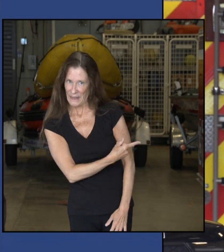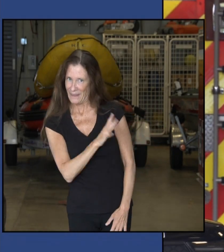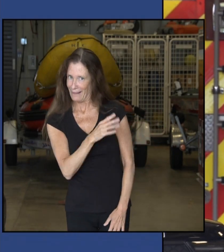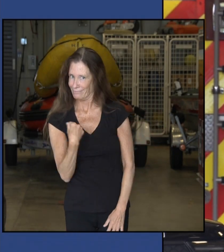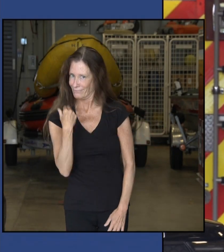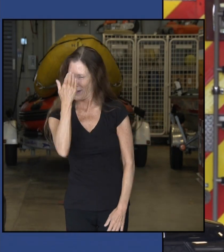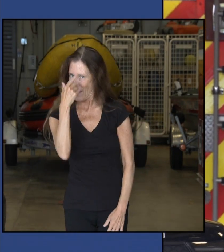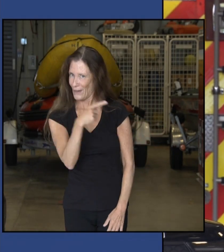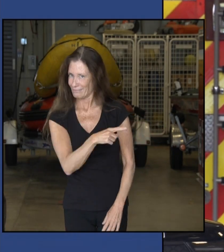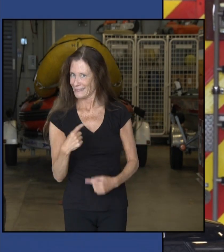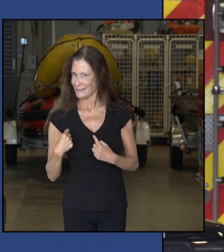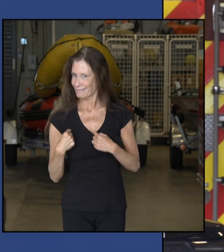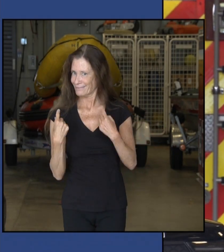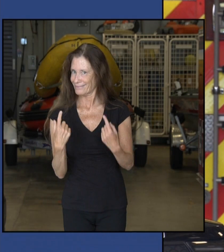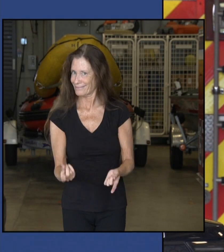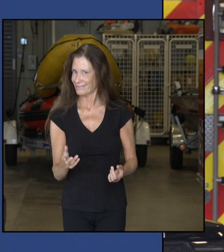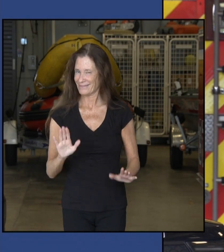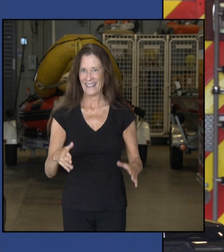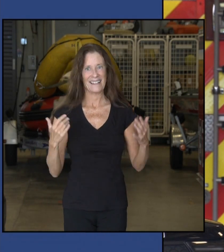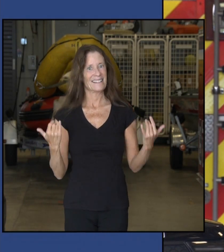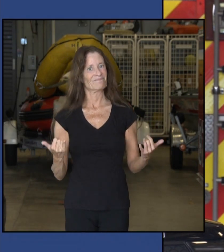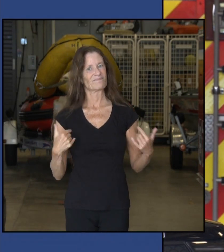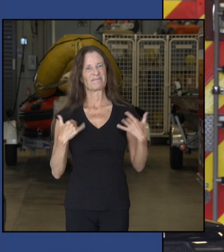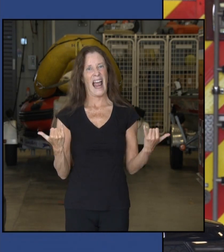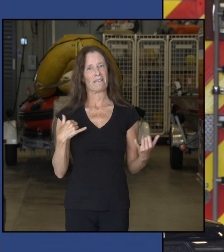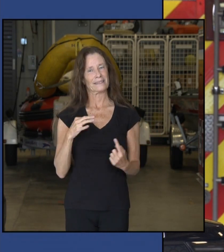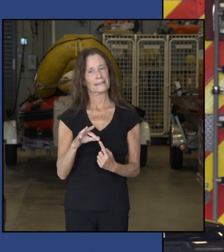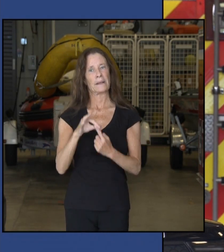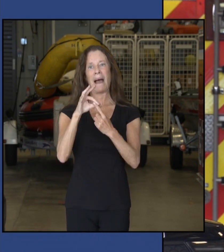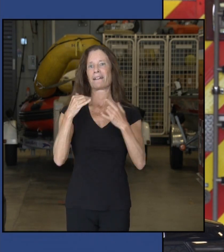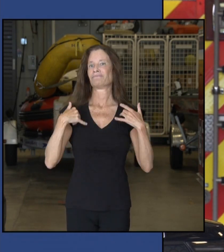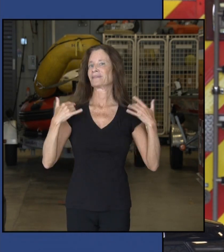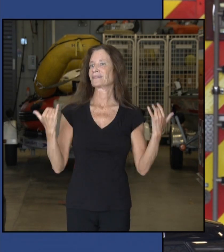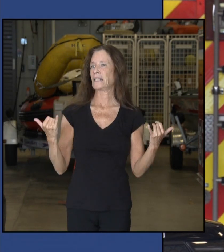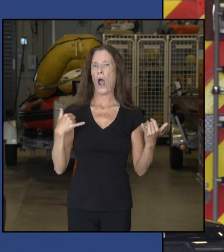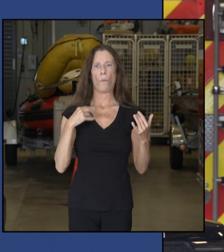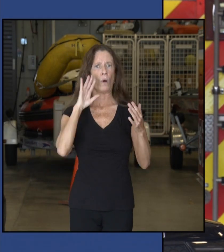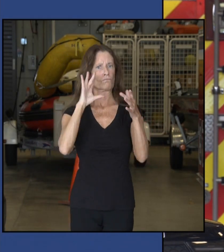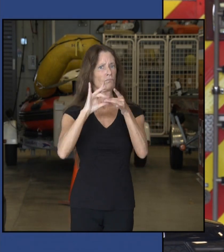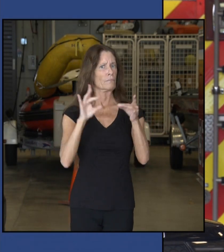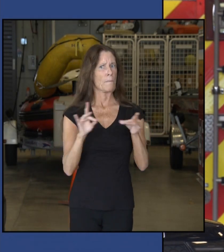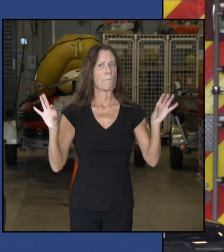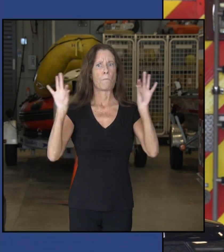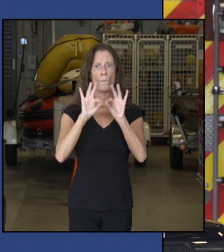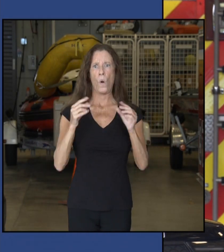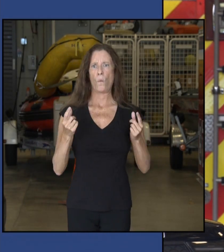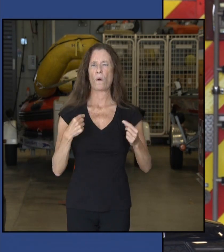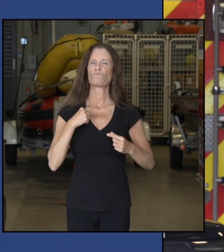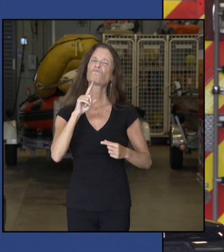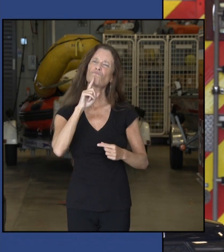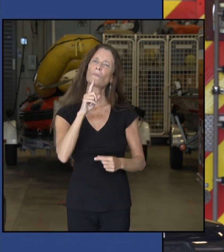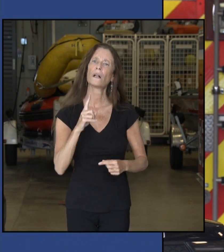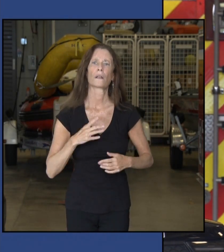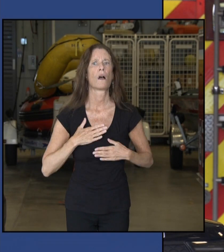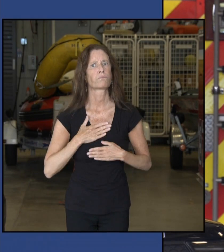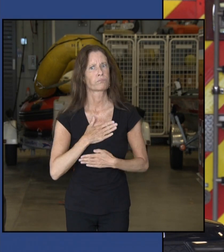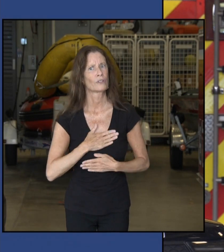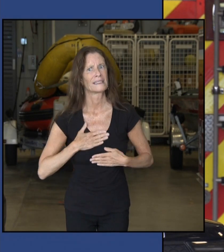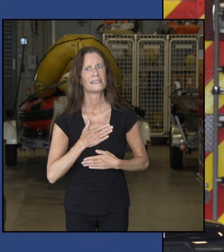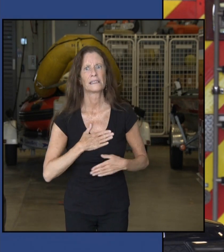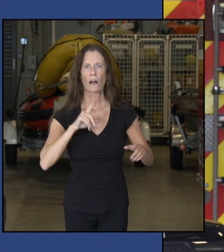special day to talk about an important topic here again. And I appreciated the introductory remarks of the